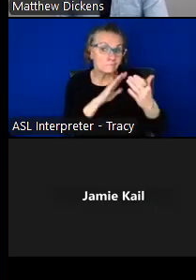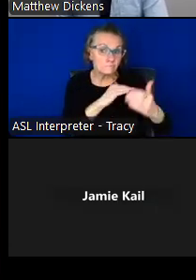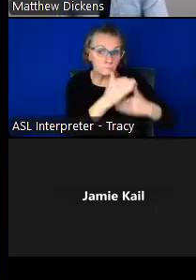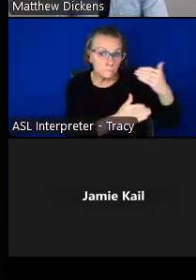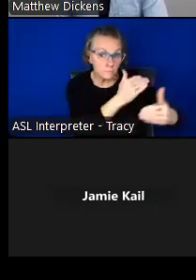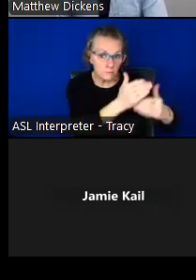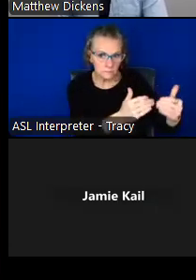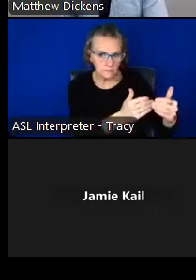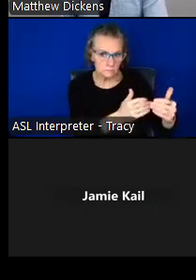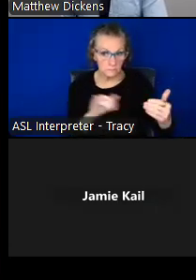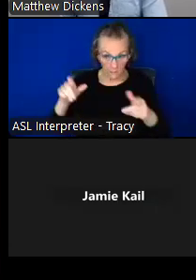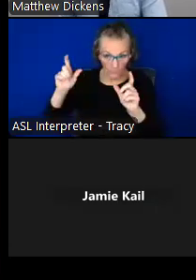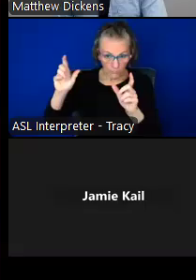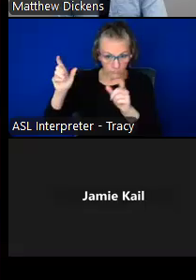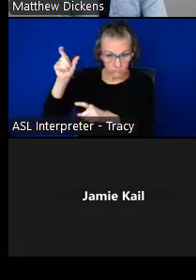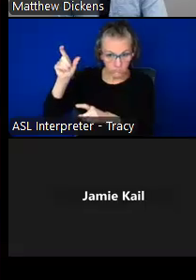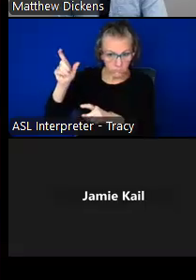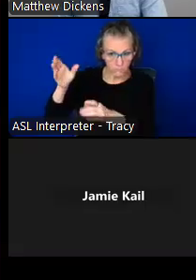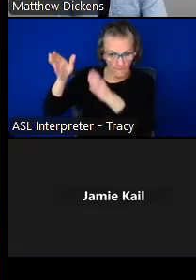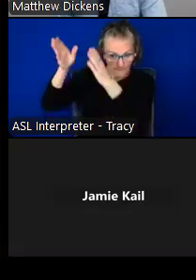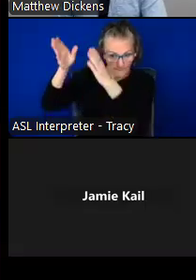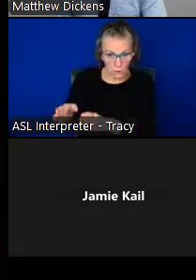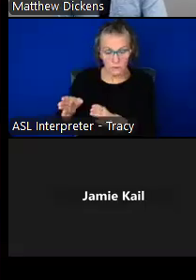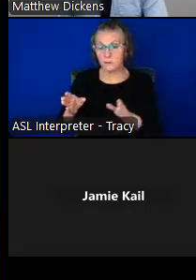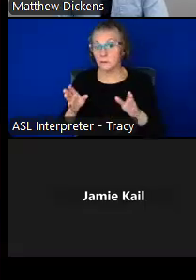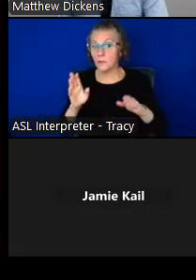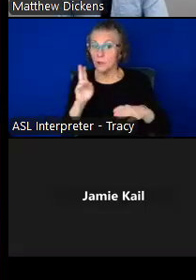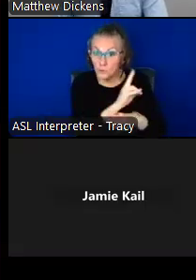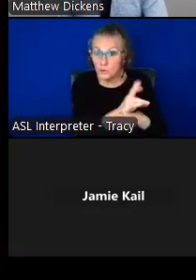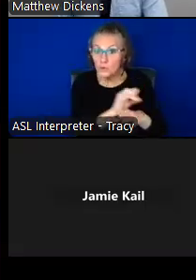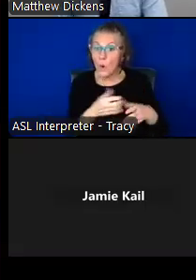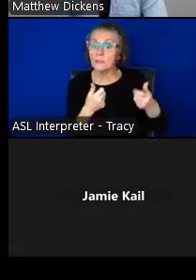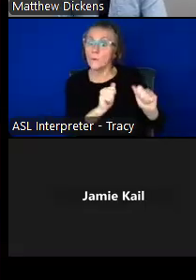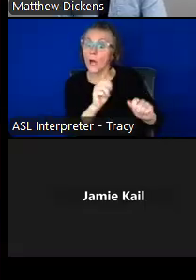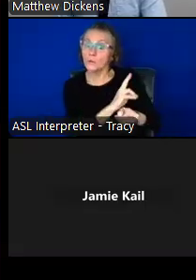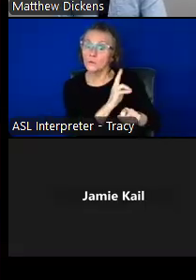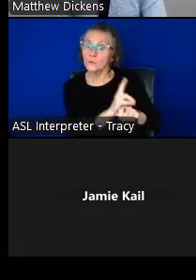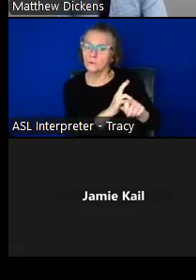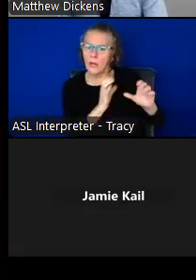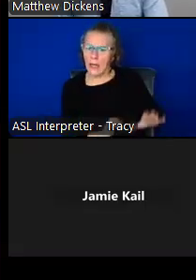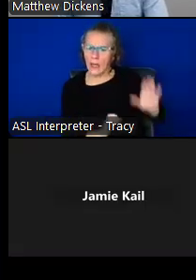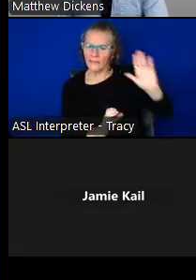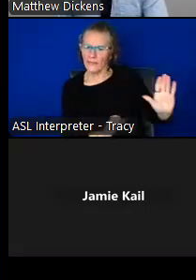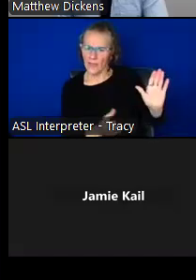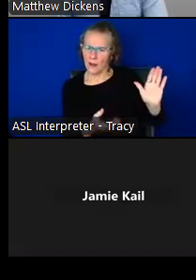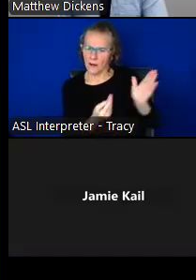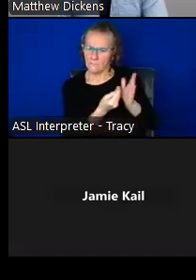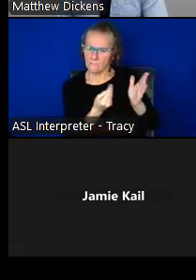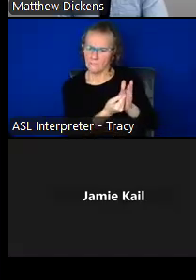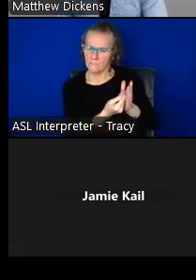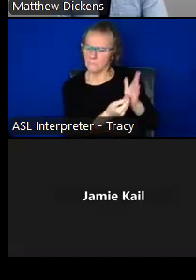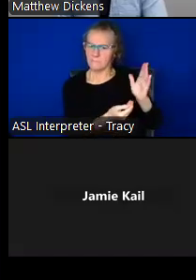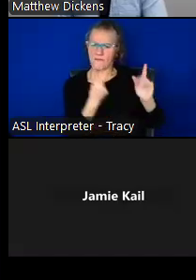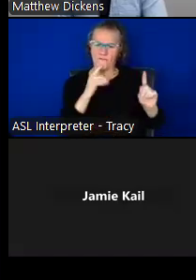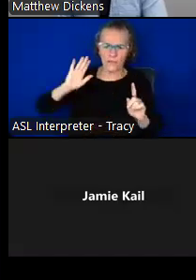alleged perpetrator using or attempting to use the resources of the client for monetary or personal